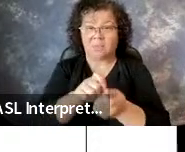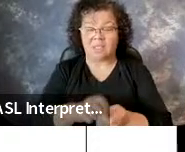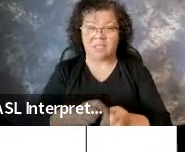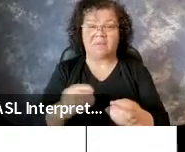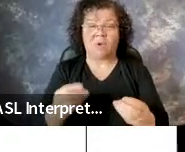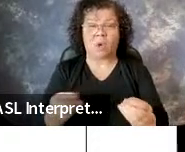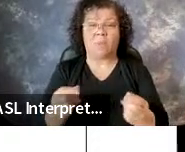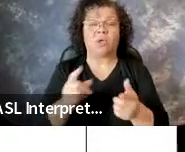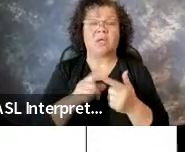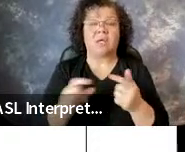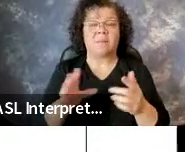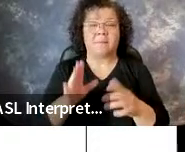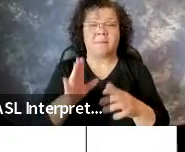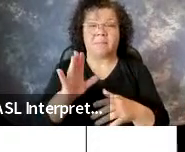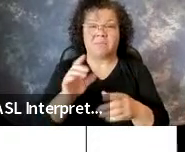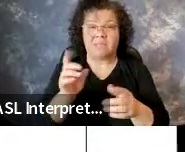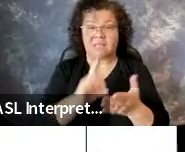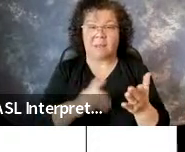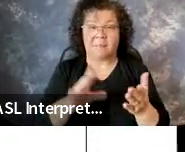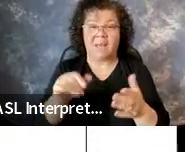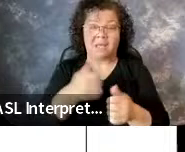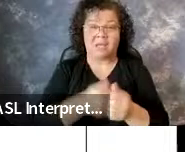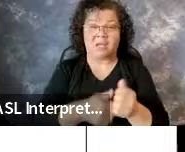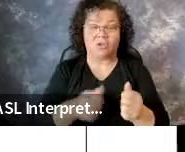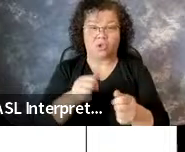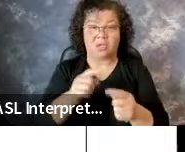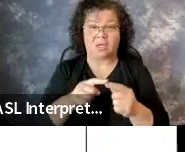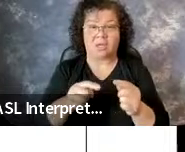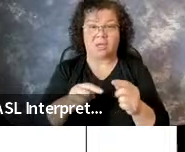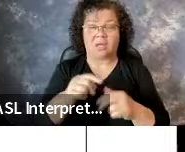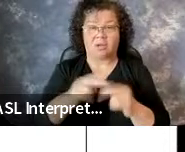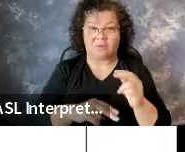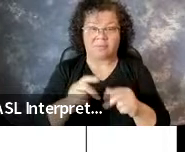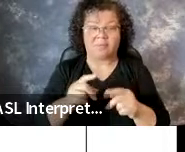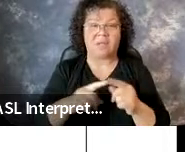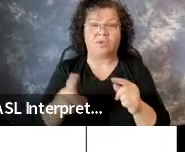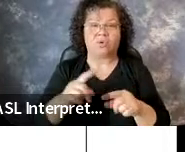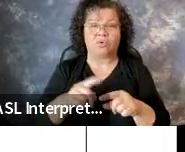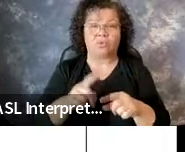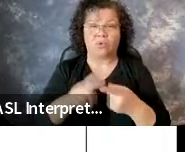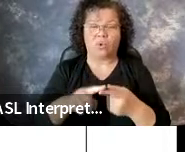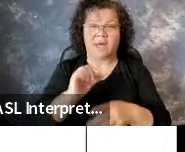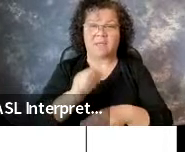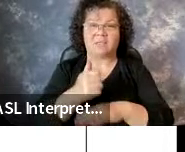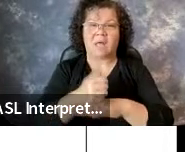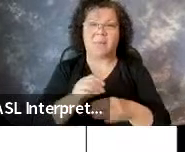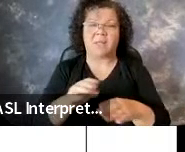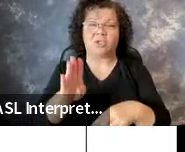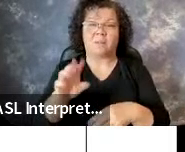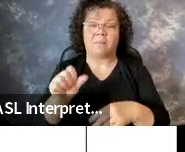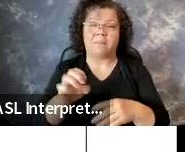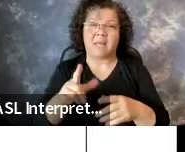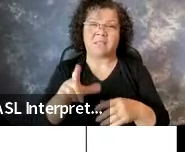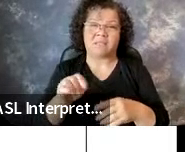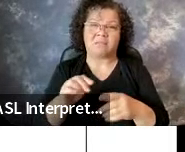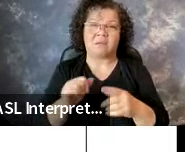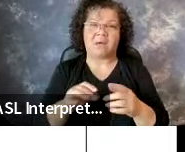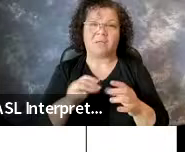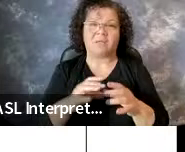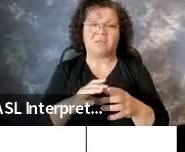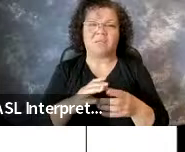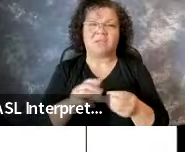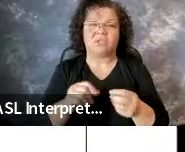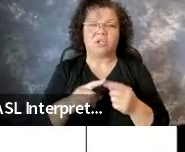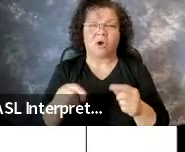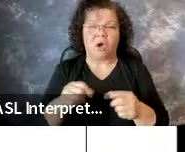each specific work activity prior to construction to establish baseline conditions for determining whether any subsequent impacts